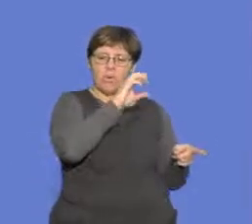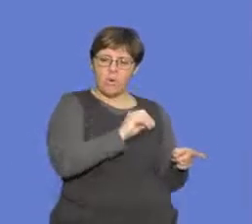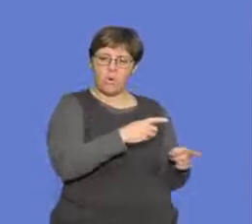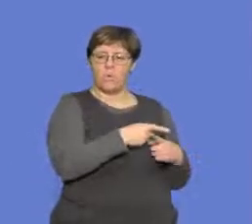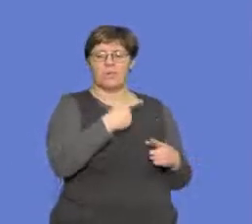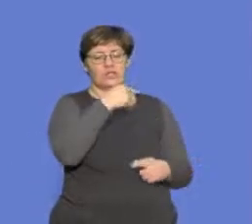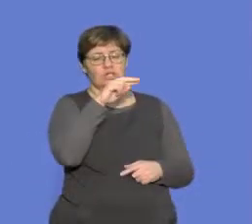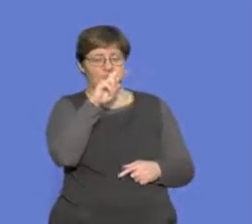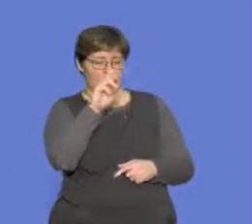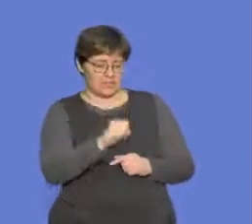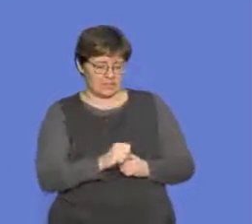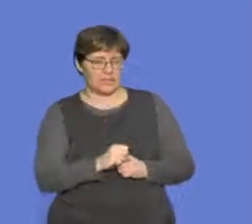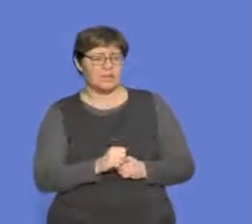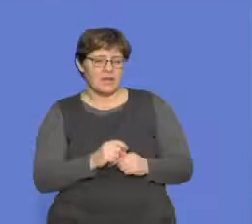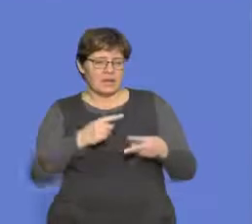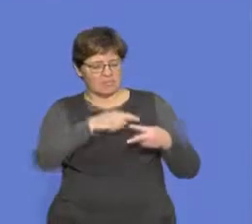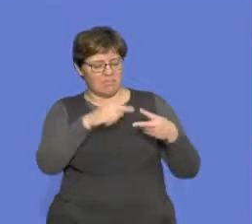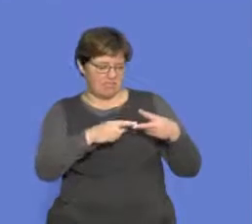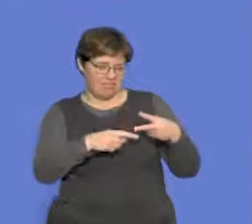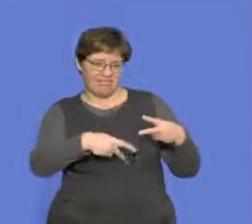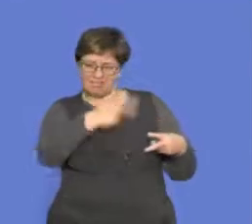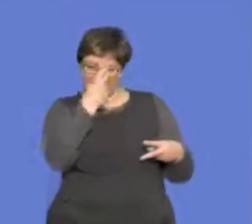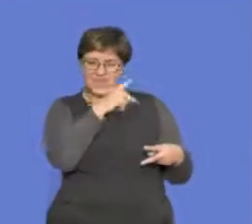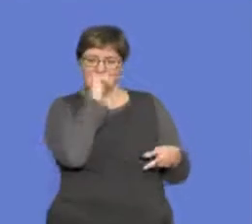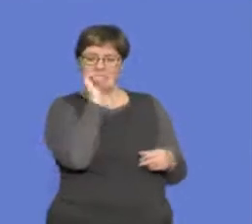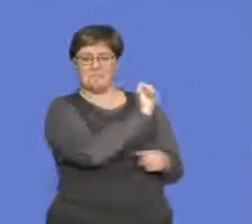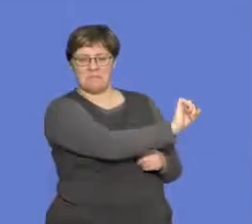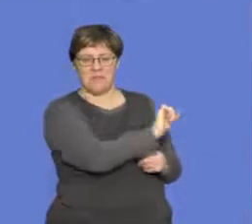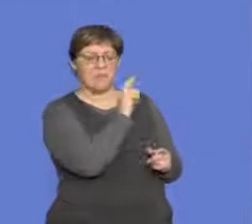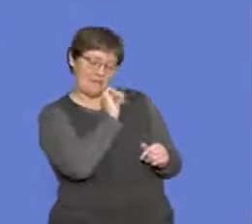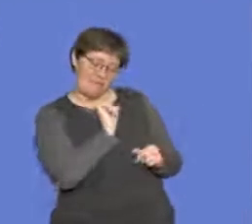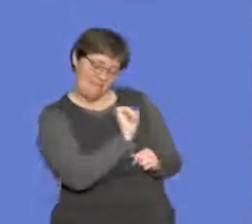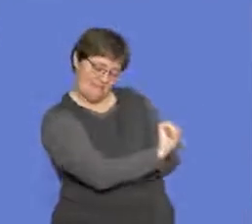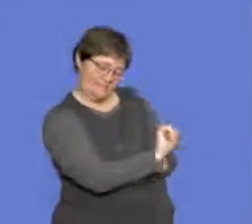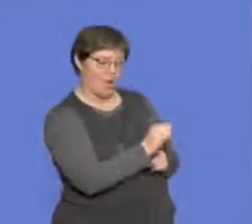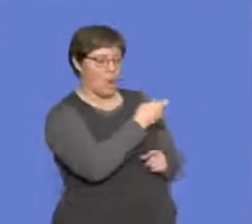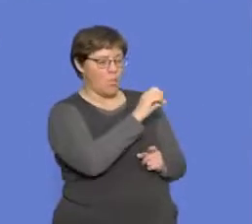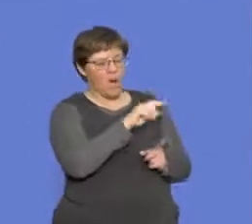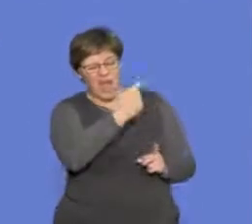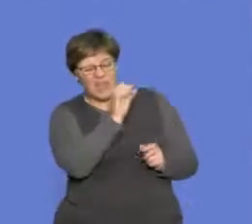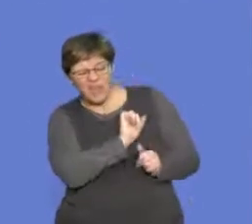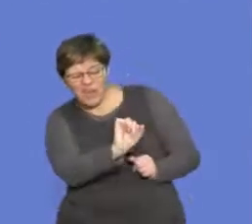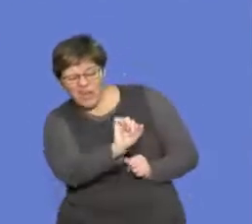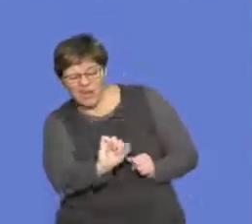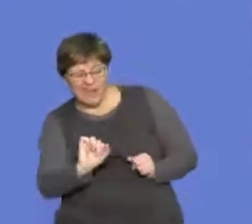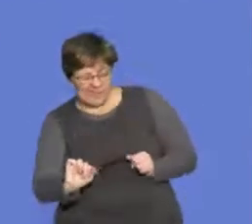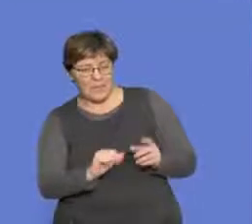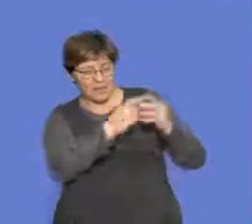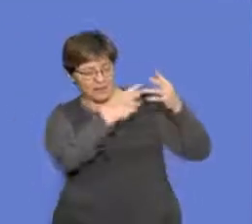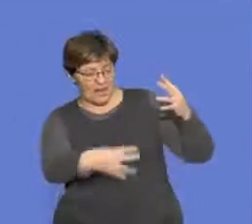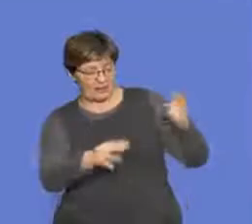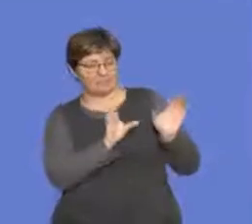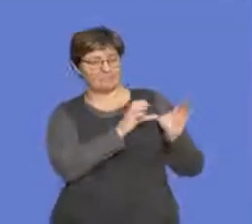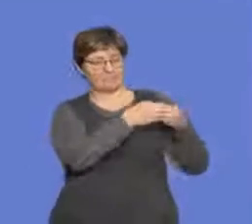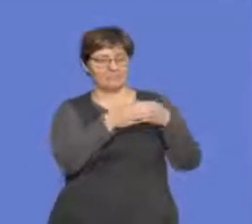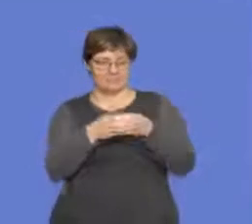is a binomial system of classification that puts individuals into a specific genus, which is a classification group, and then into